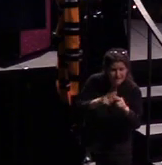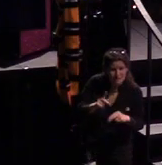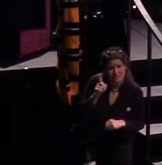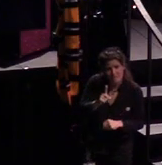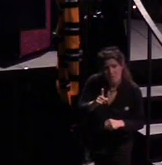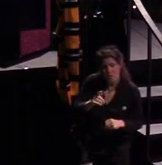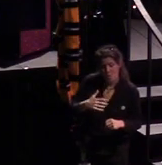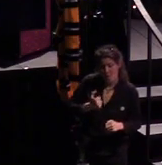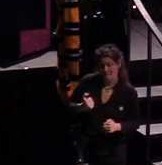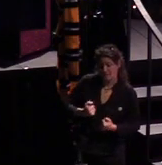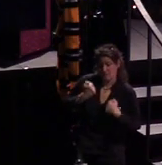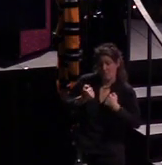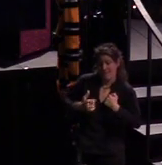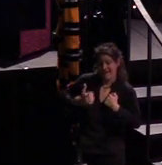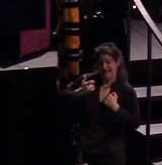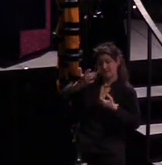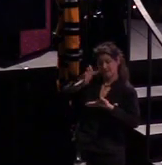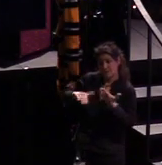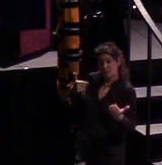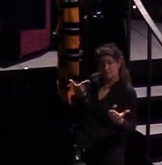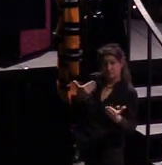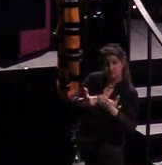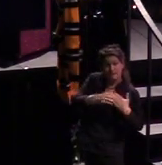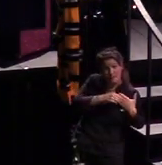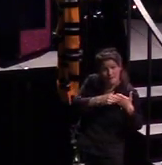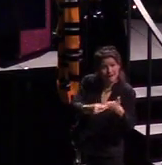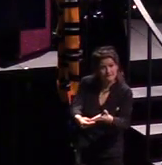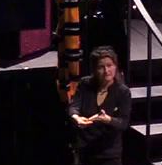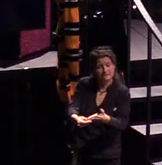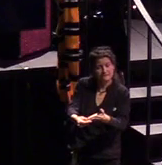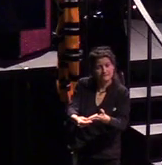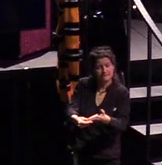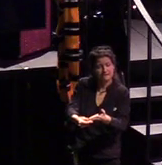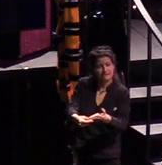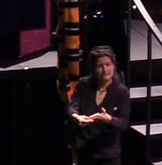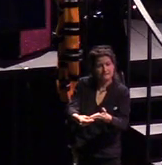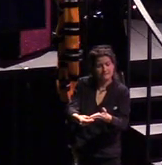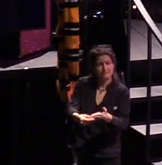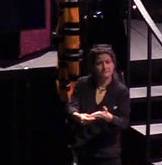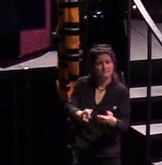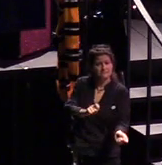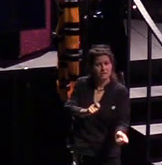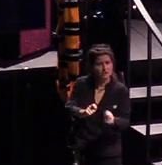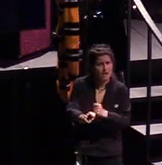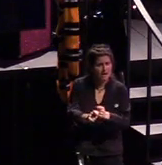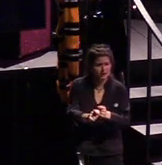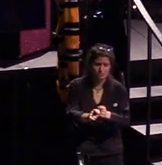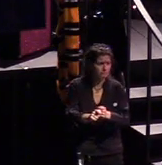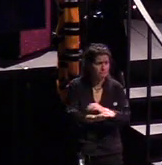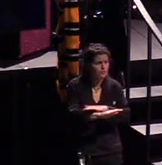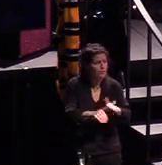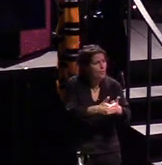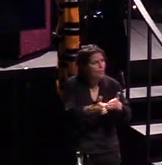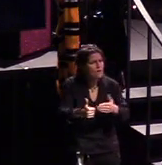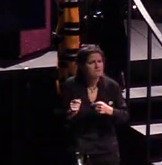take the lead biscuit sausage and change isn't always a battle biscuit